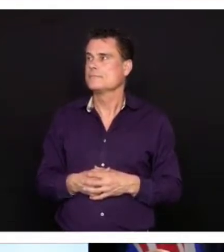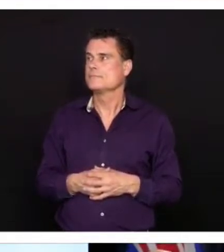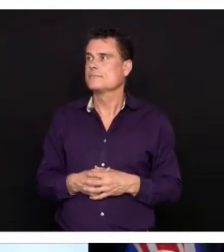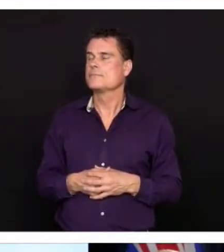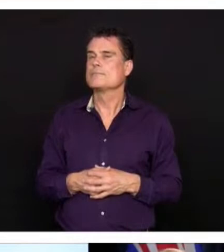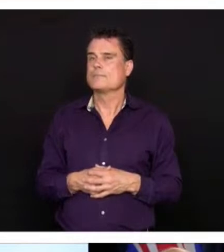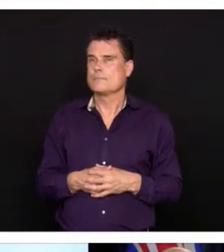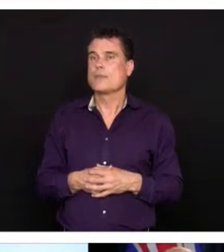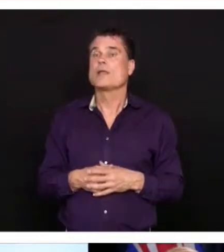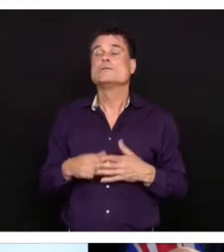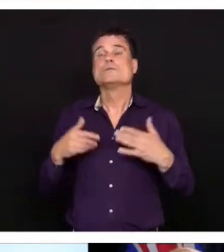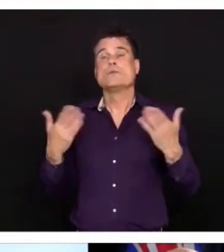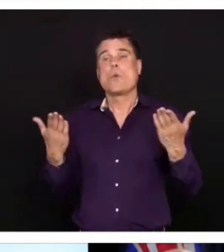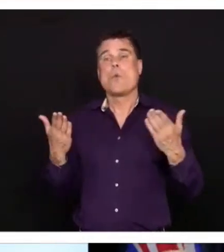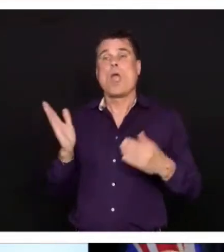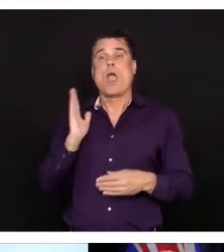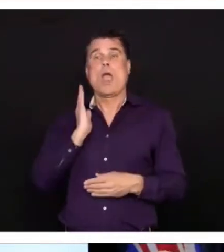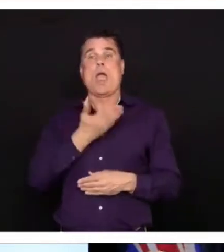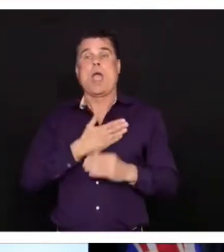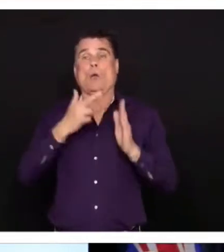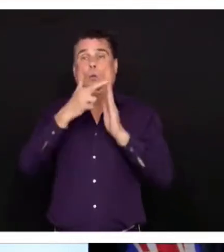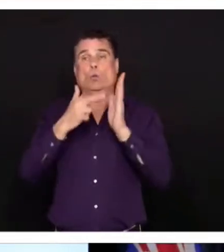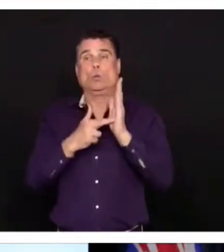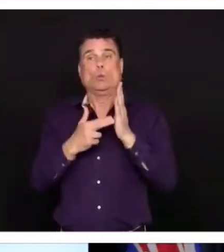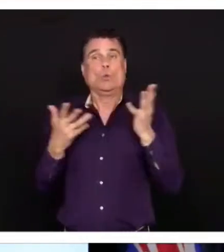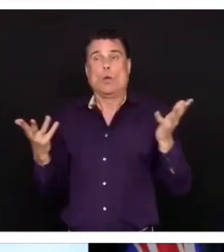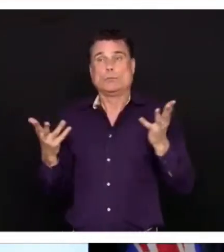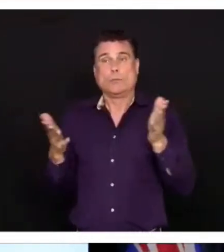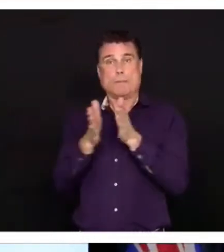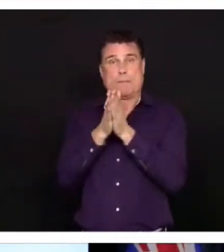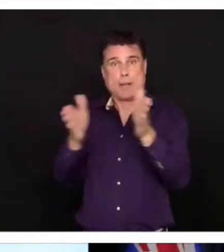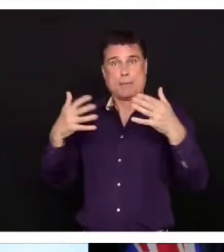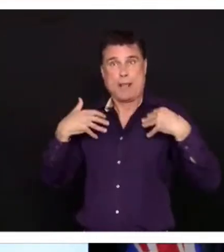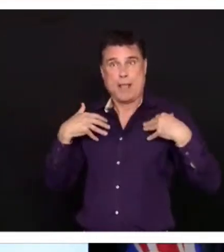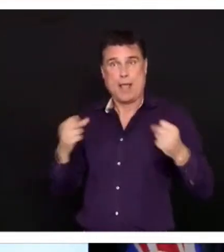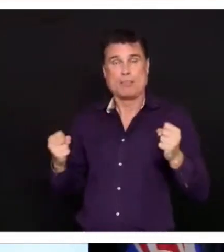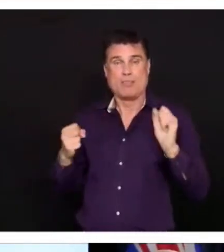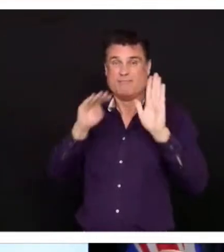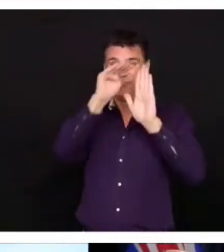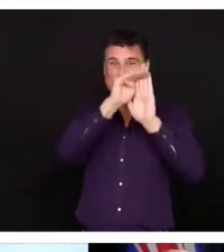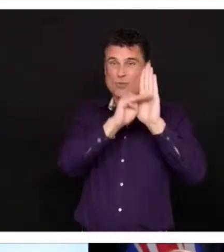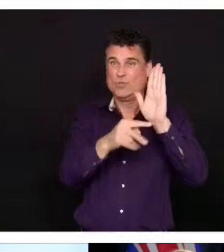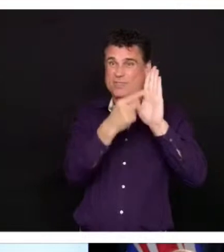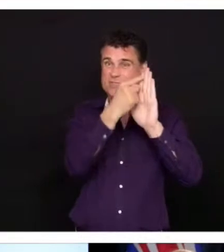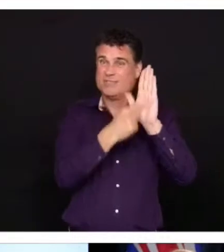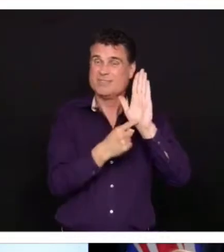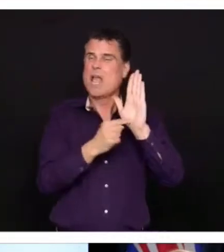Let me just catch up here.